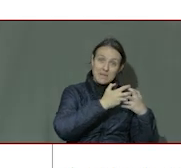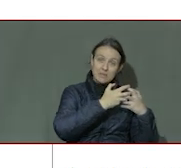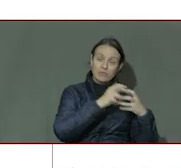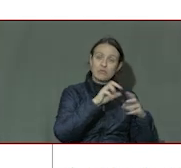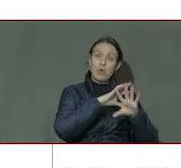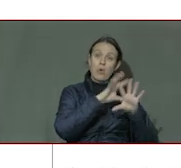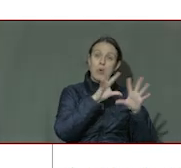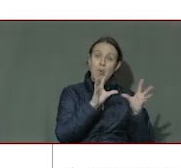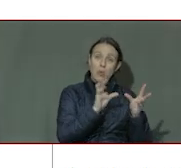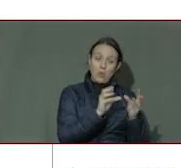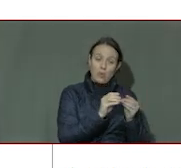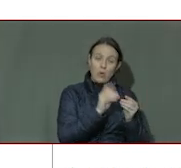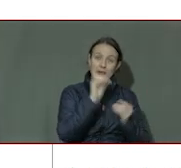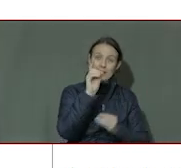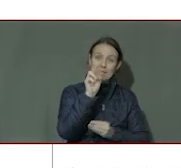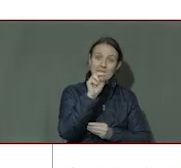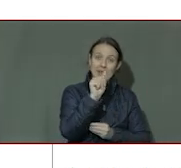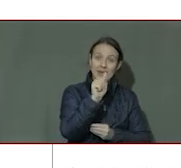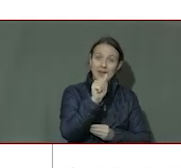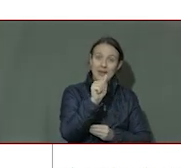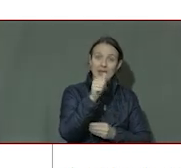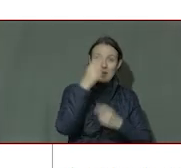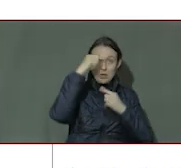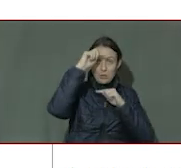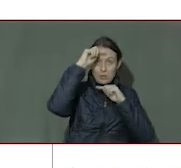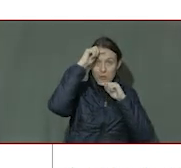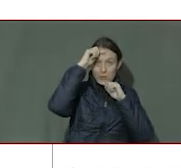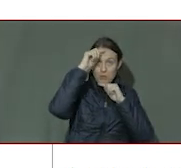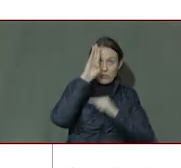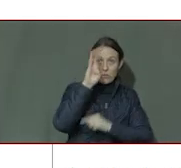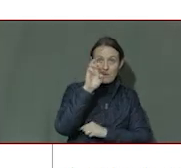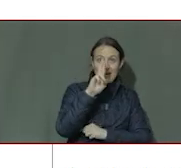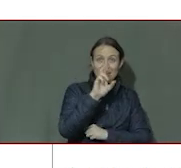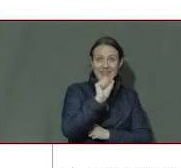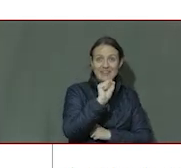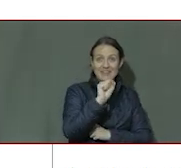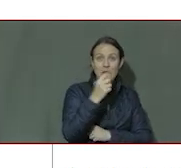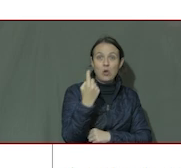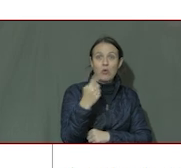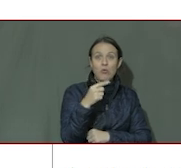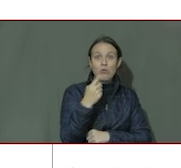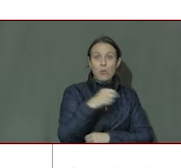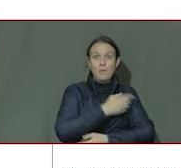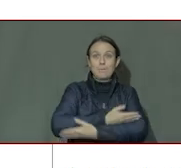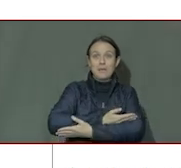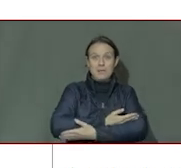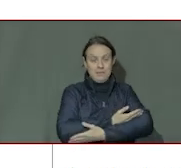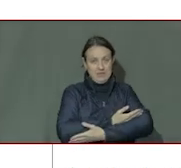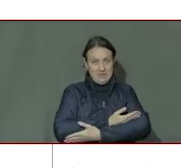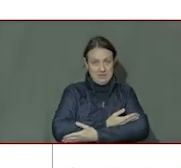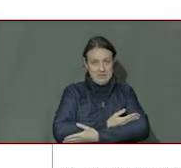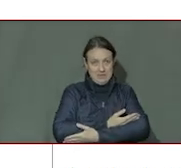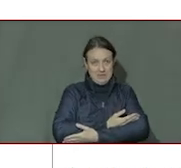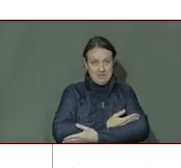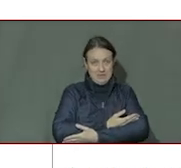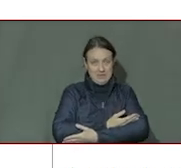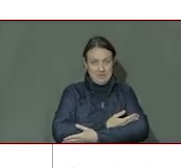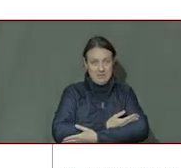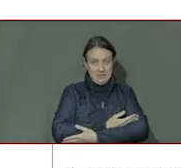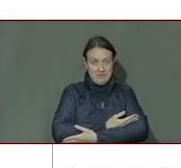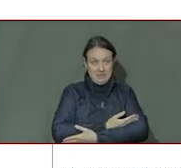all the DNA profile bars of the baby.